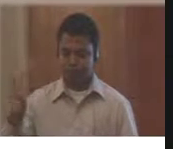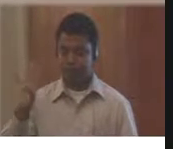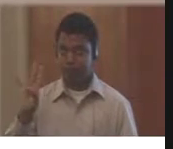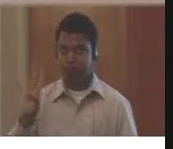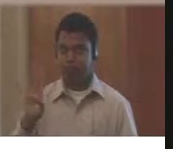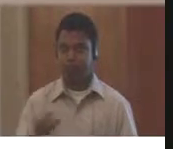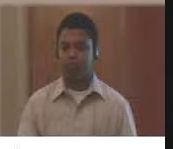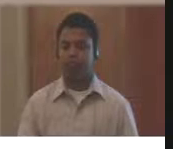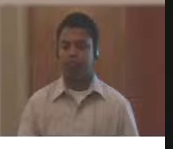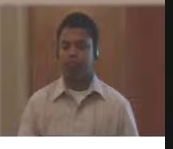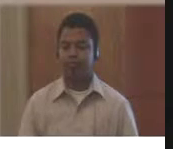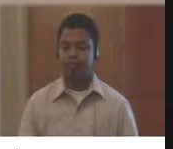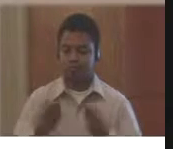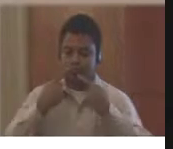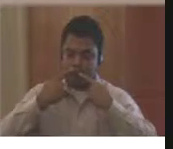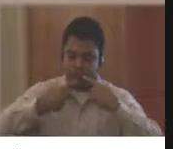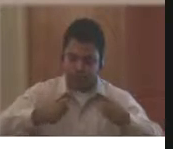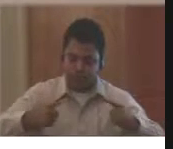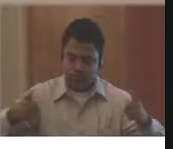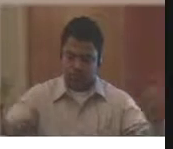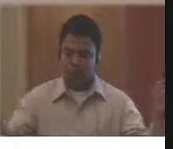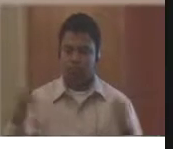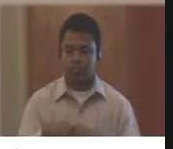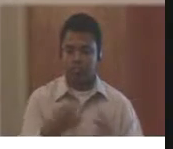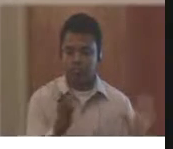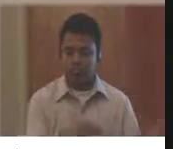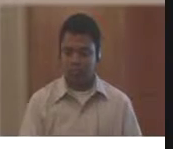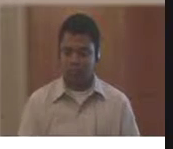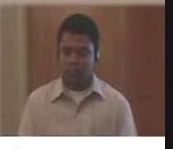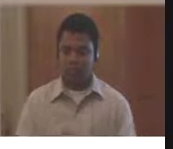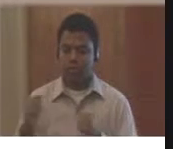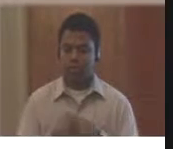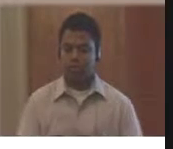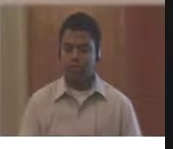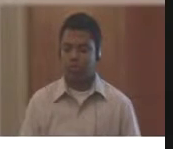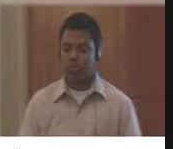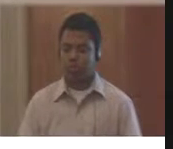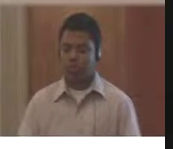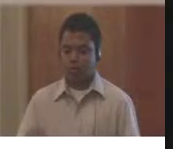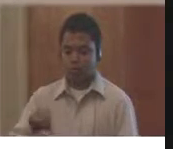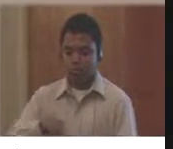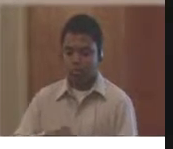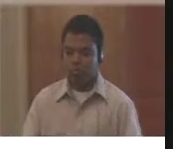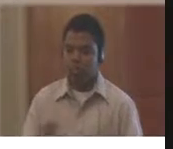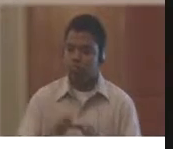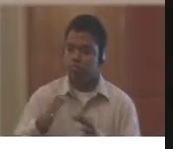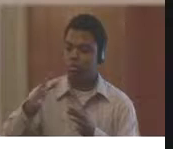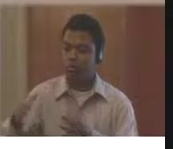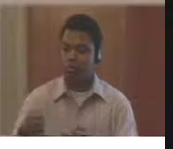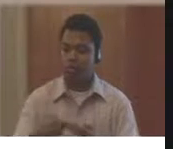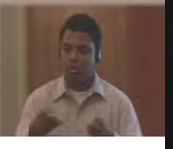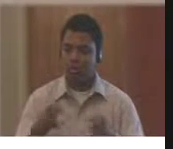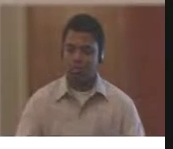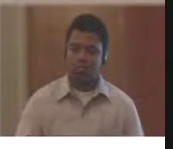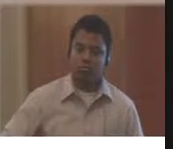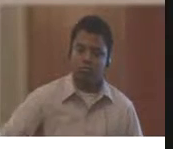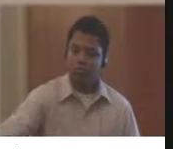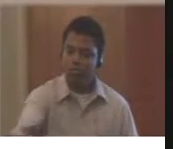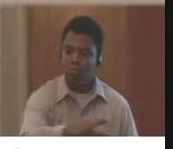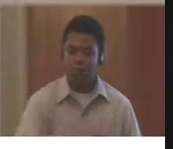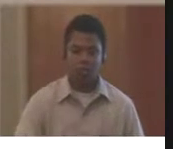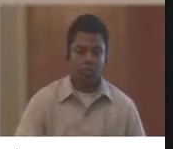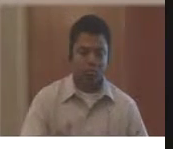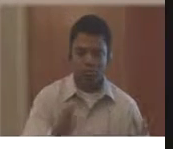levels. 27. Promote urban and rural land use planning as a key element for disaster